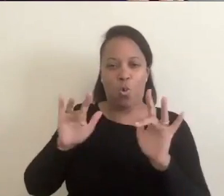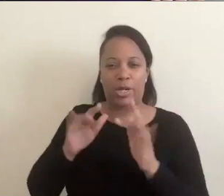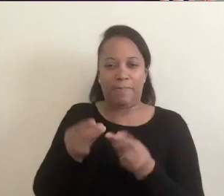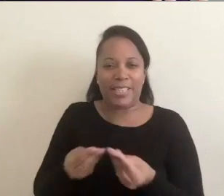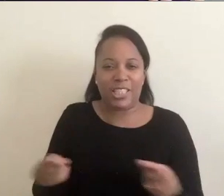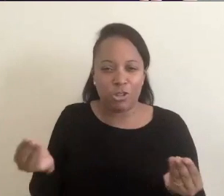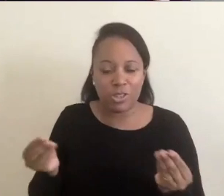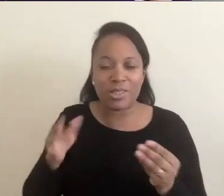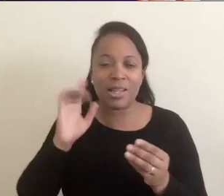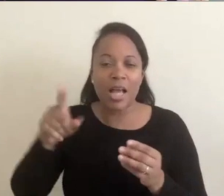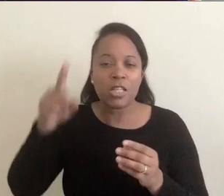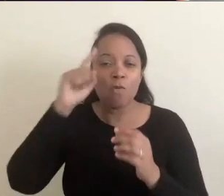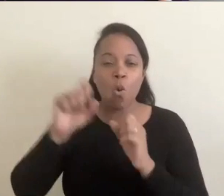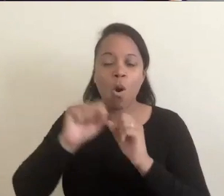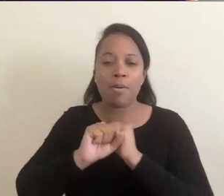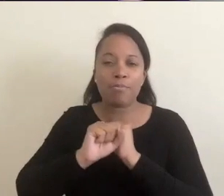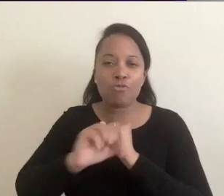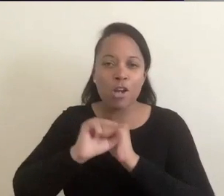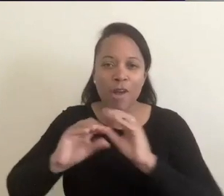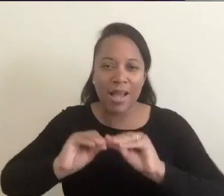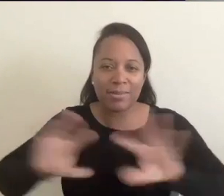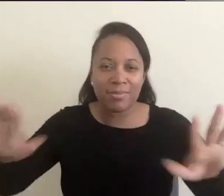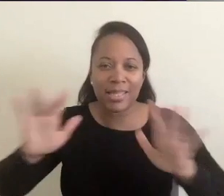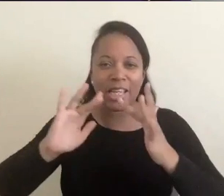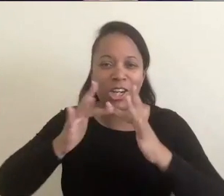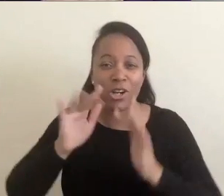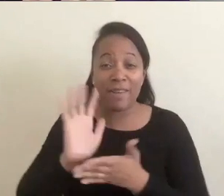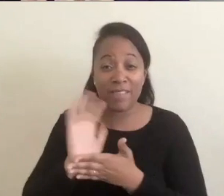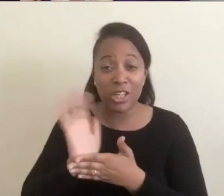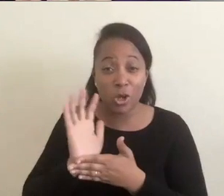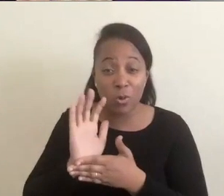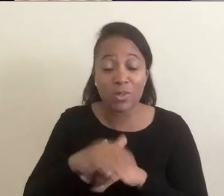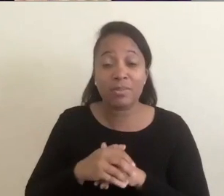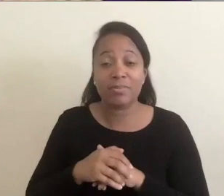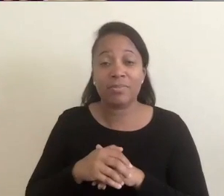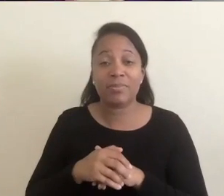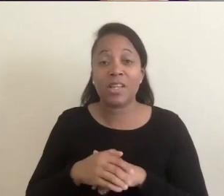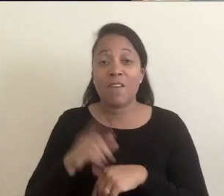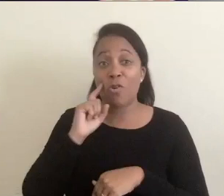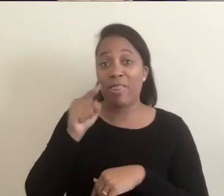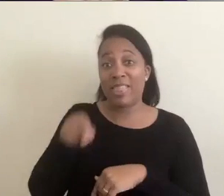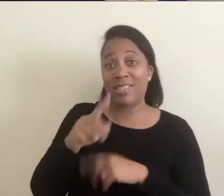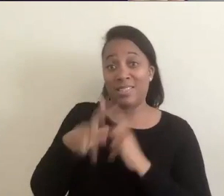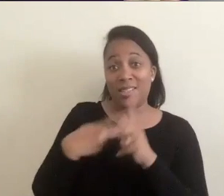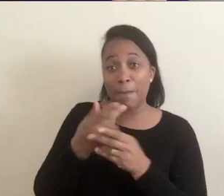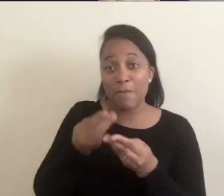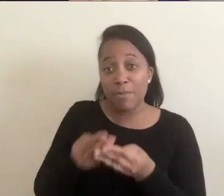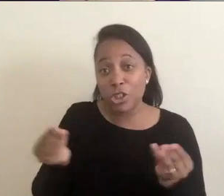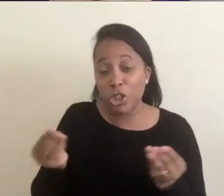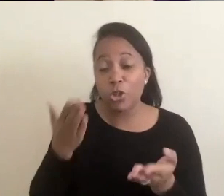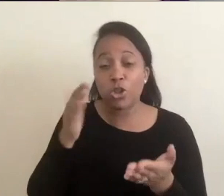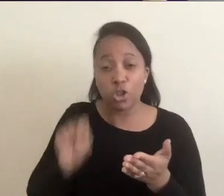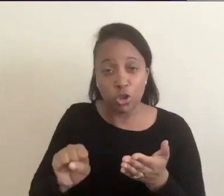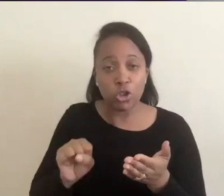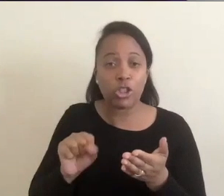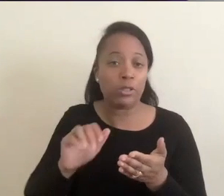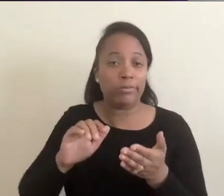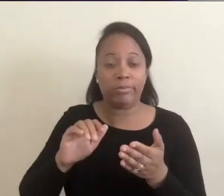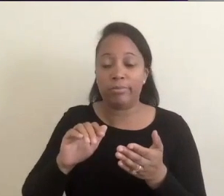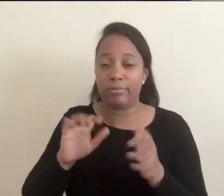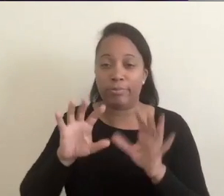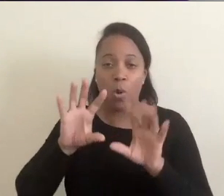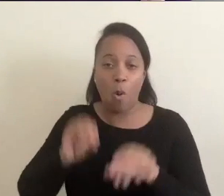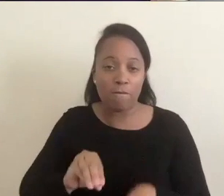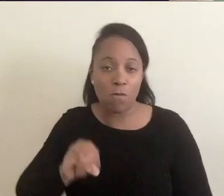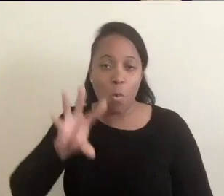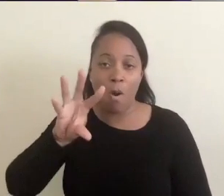materials, and it's used for broadcast or internet videos. The captionings for this type of material can be turned